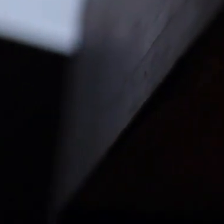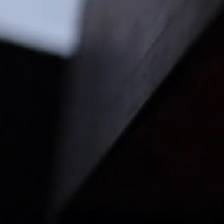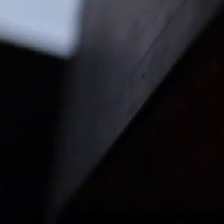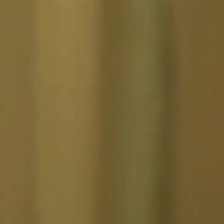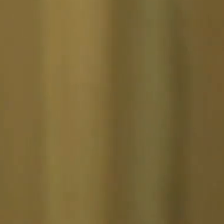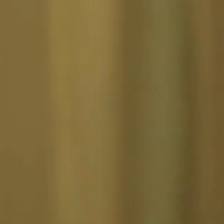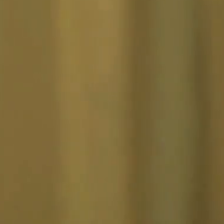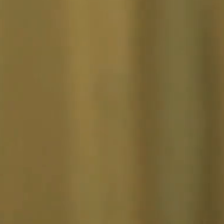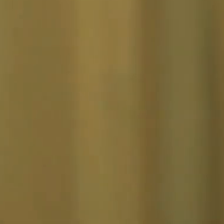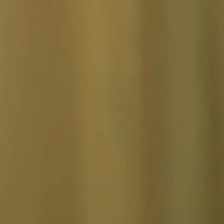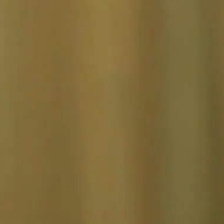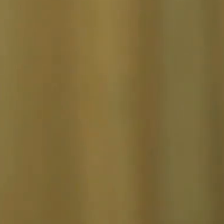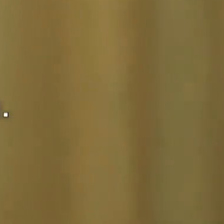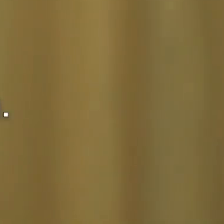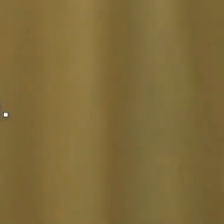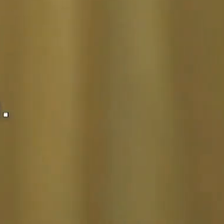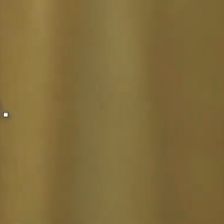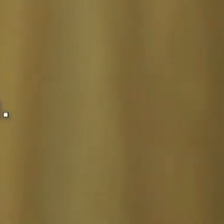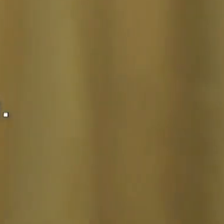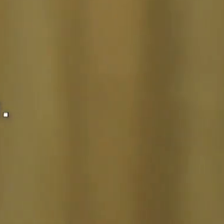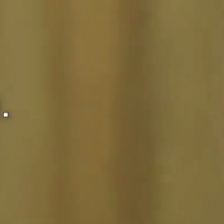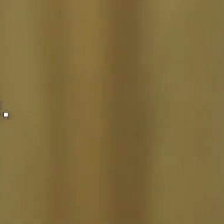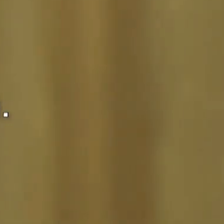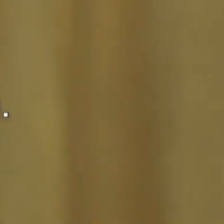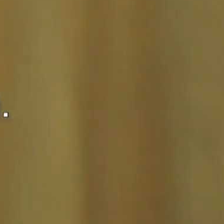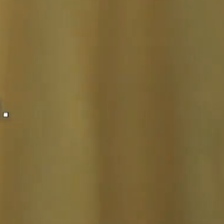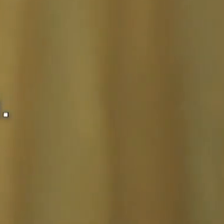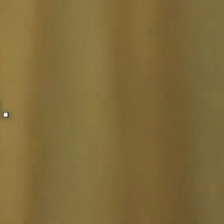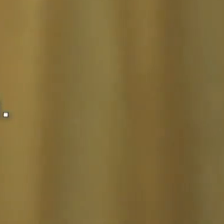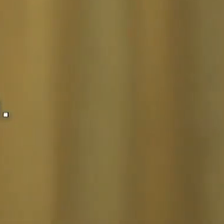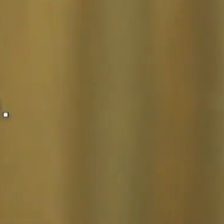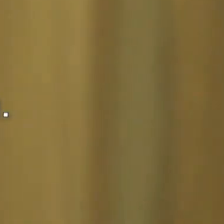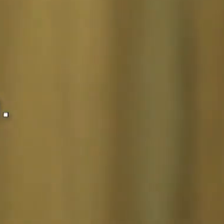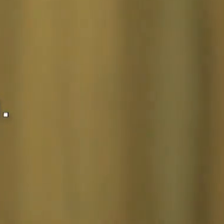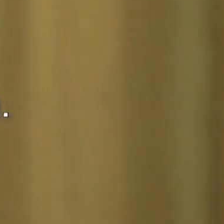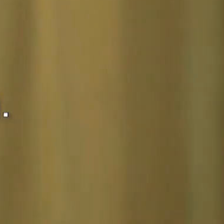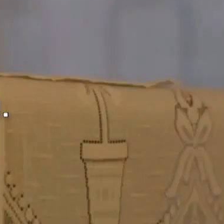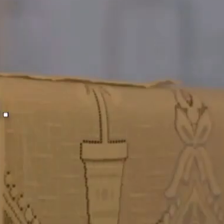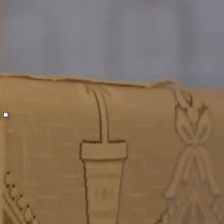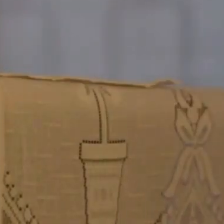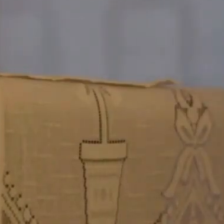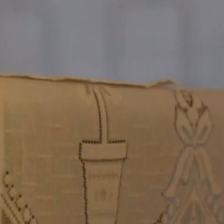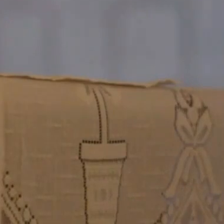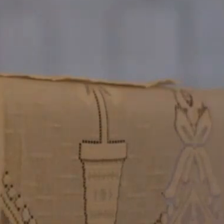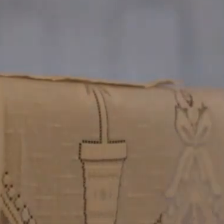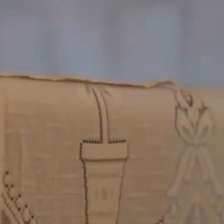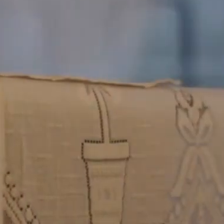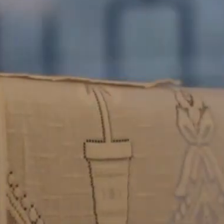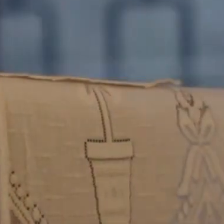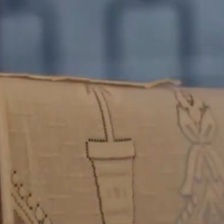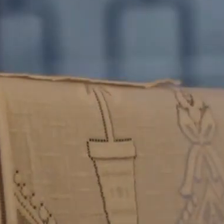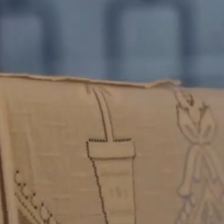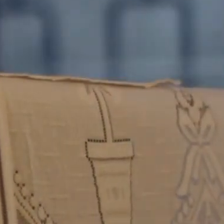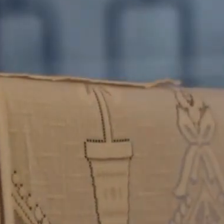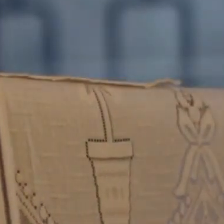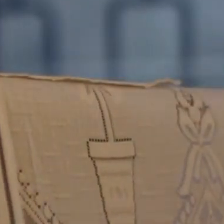of commitment. Being a priest took me away from my family. I was not close to my